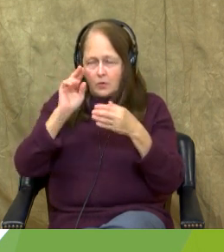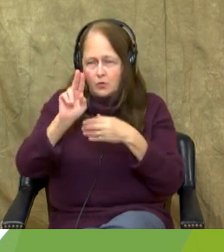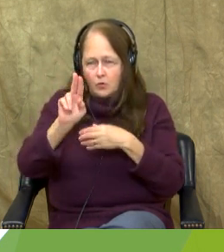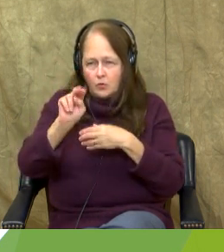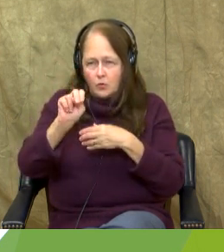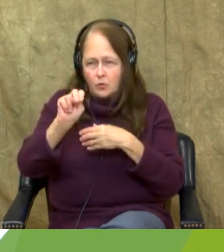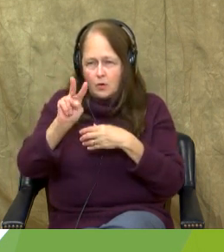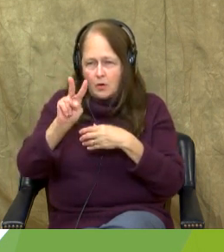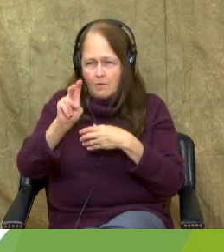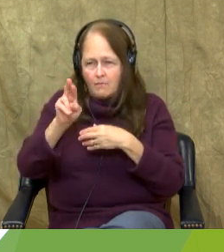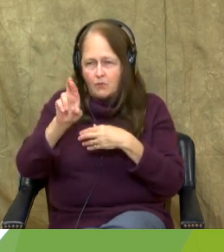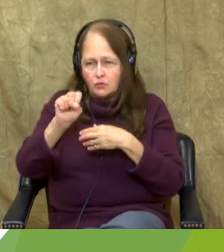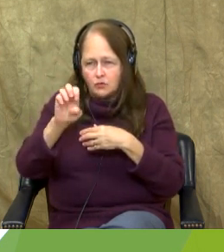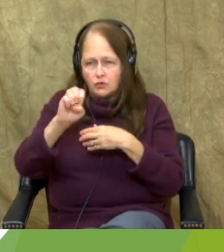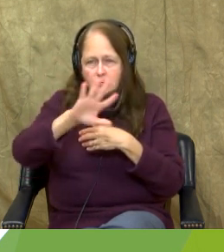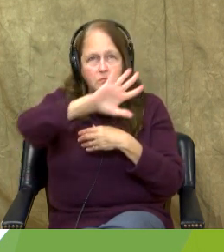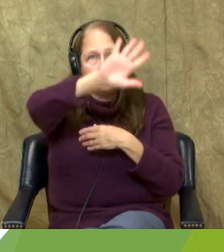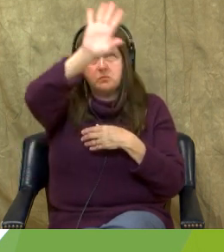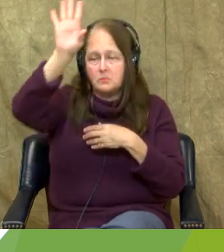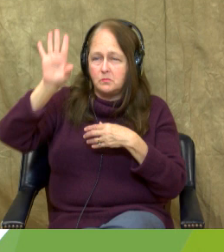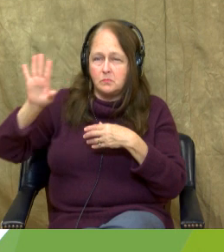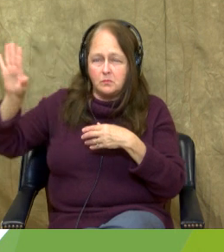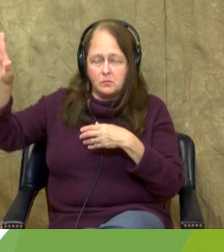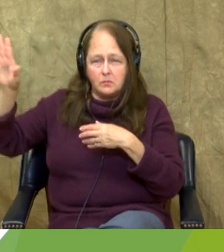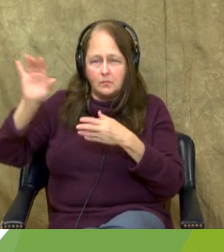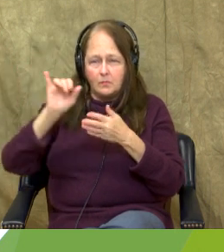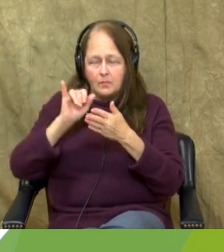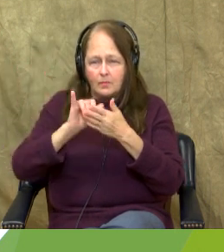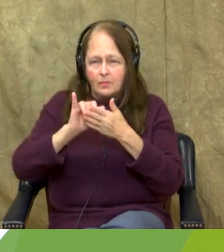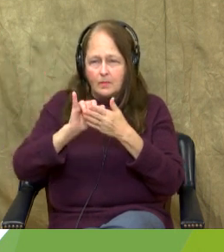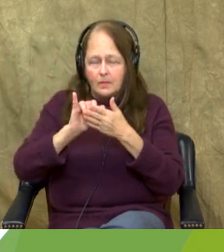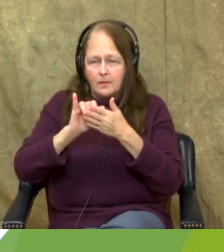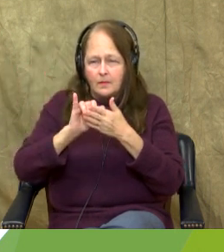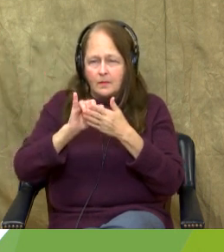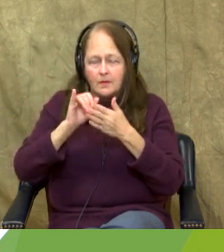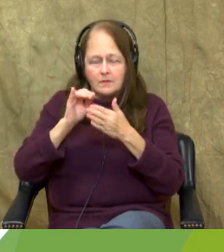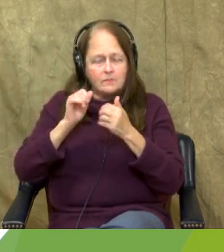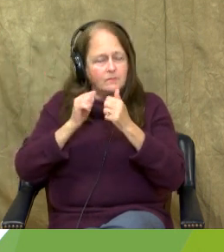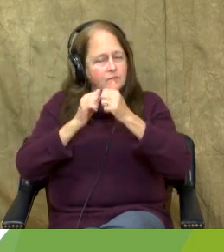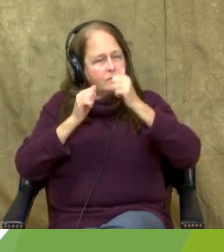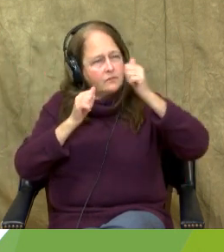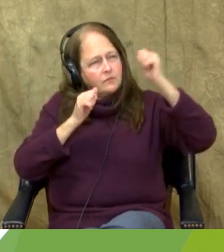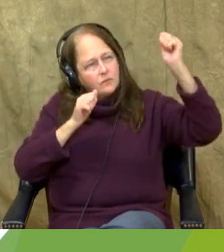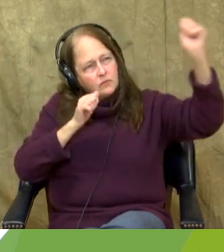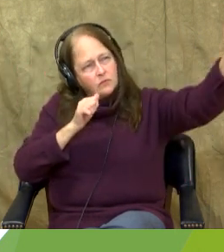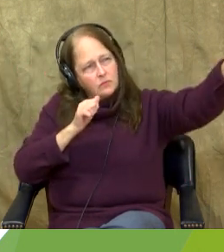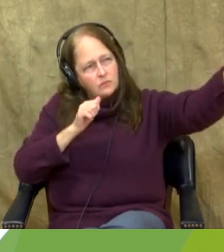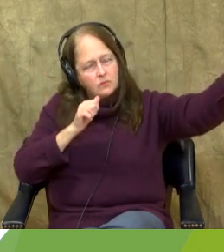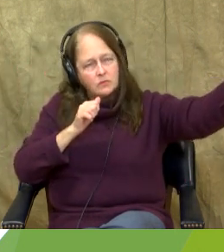universe. We know that they talked about the universe's edge, the edge of the universe.